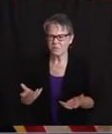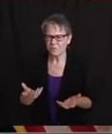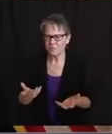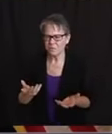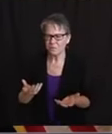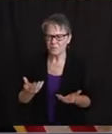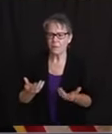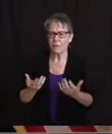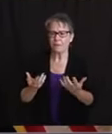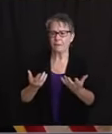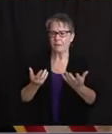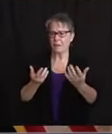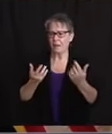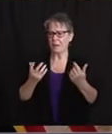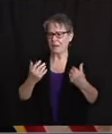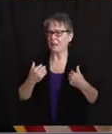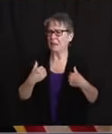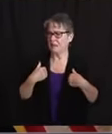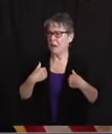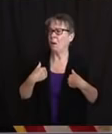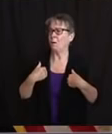have flare-ups,